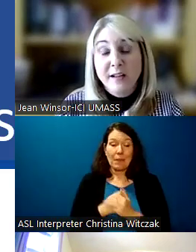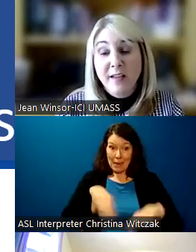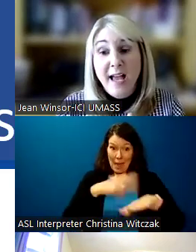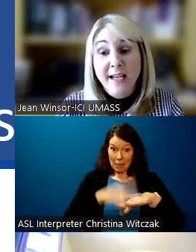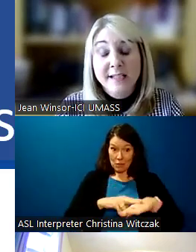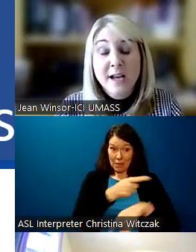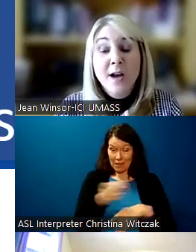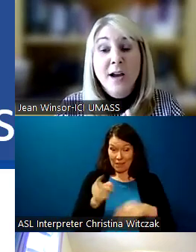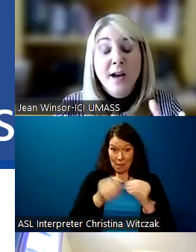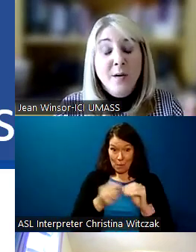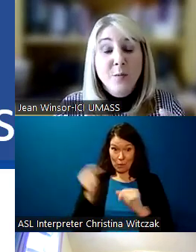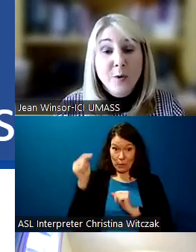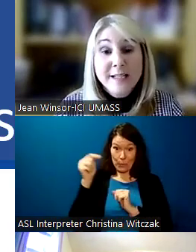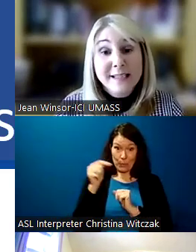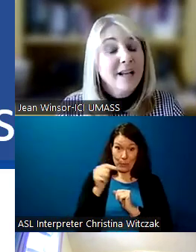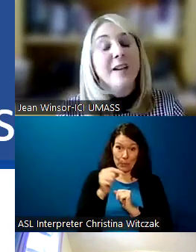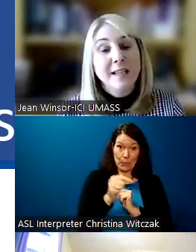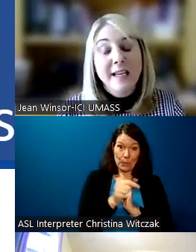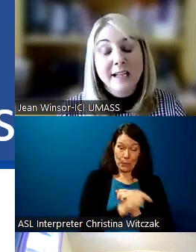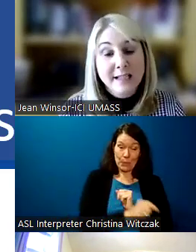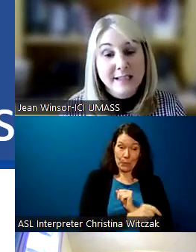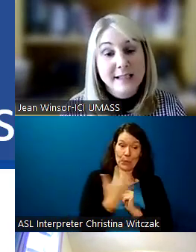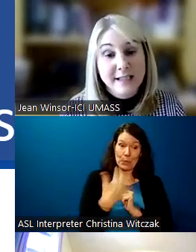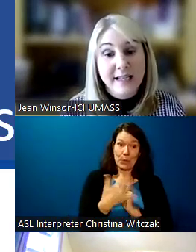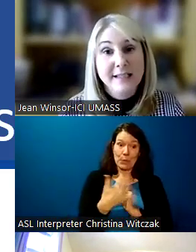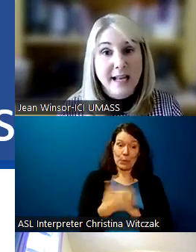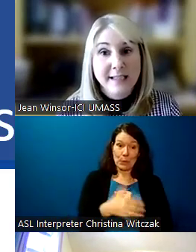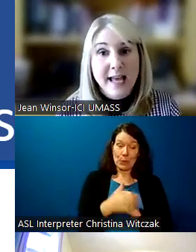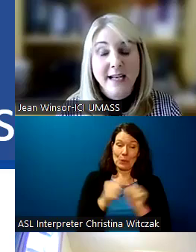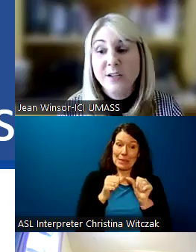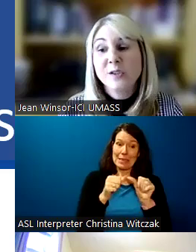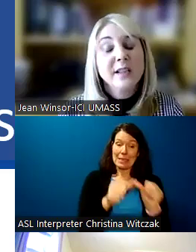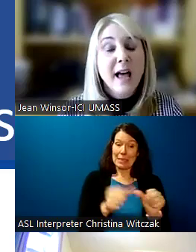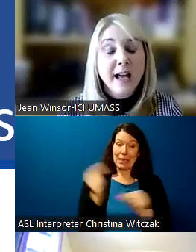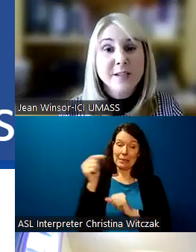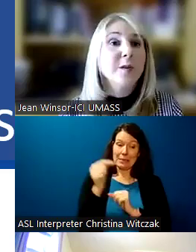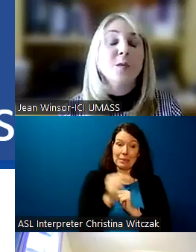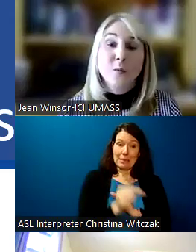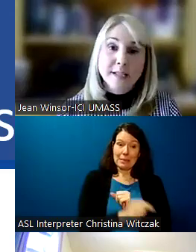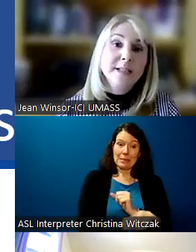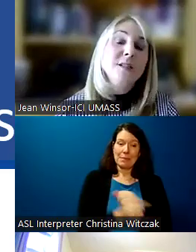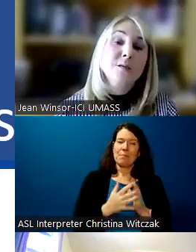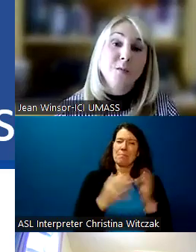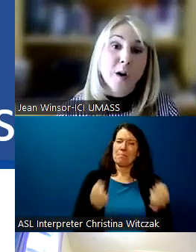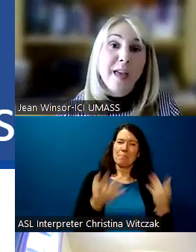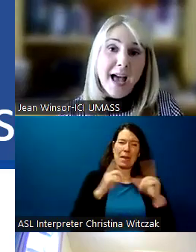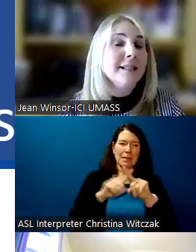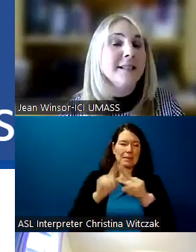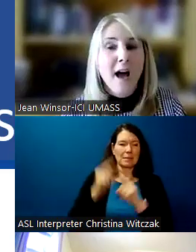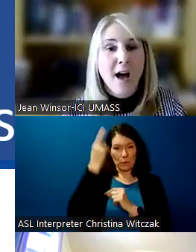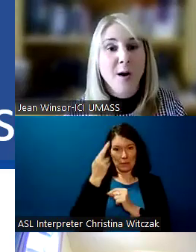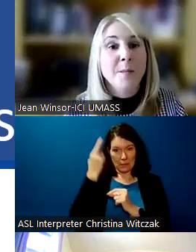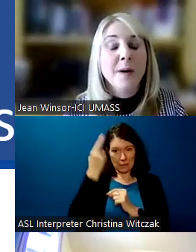have declined pretty significantly and consistently since then. And there's a lot of different reasons for